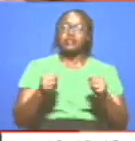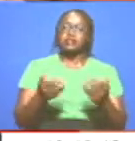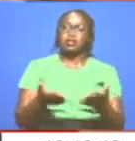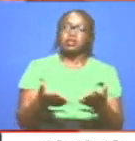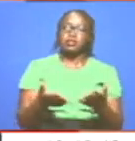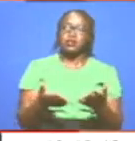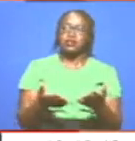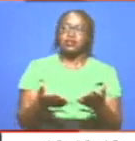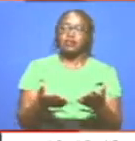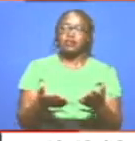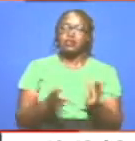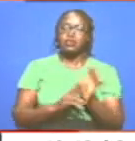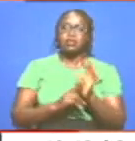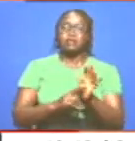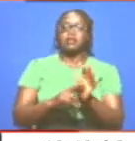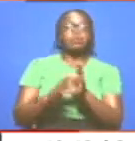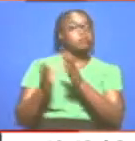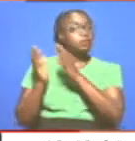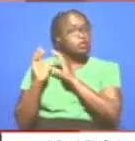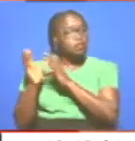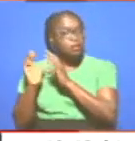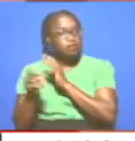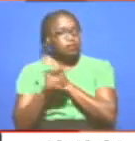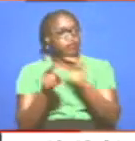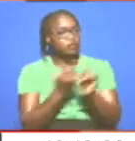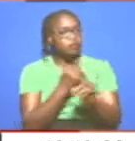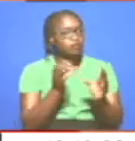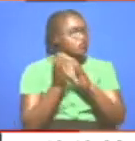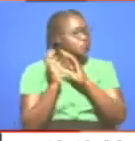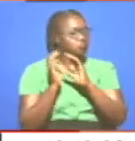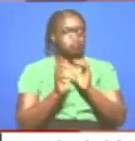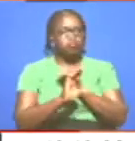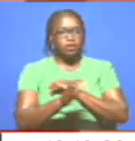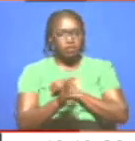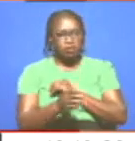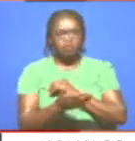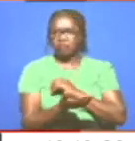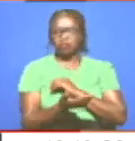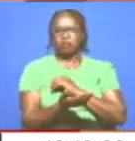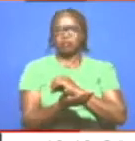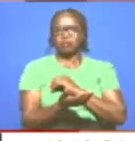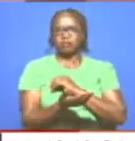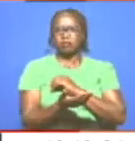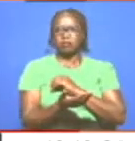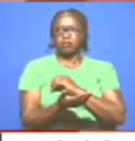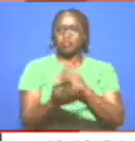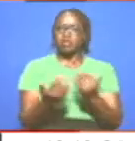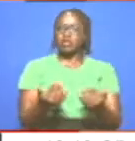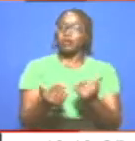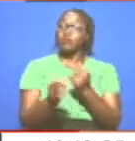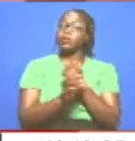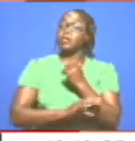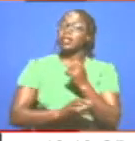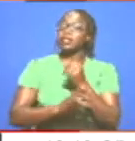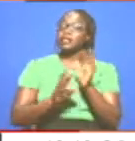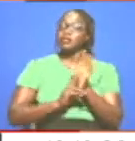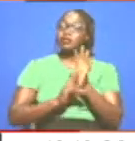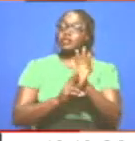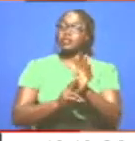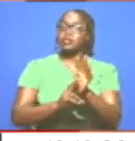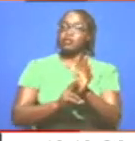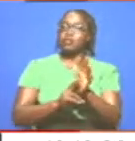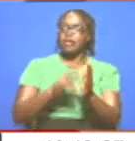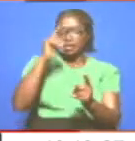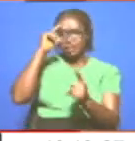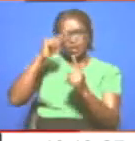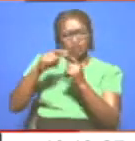he's representing Kilifi. You represent a different county, and you're now over the county representation. What are the key aspects of